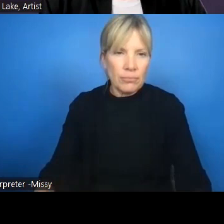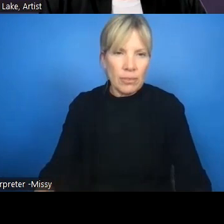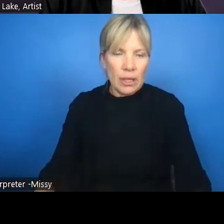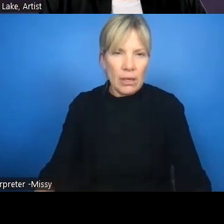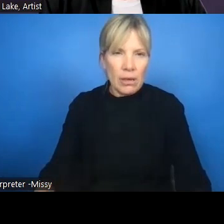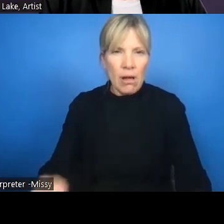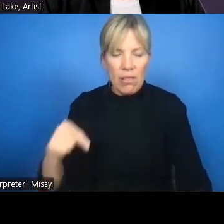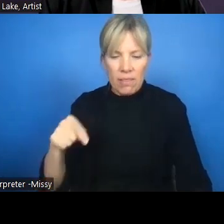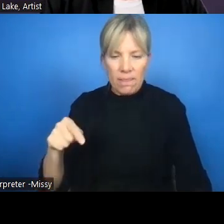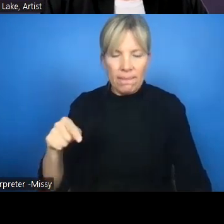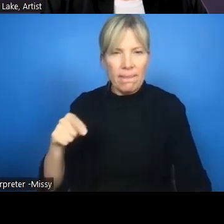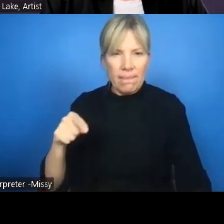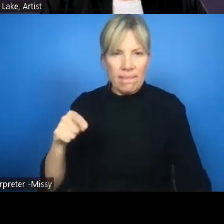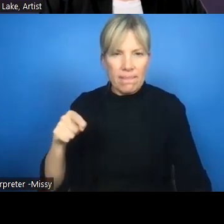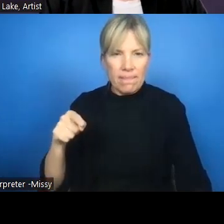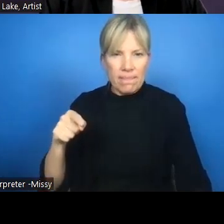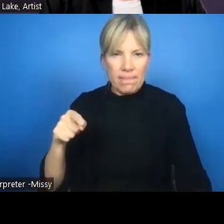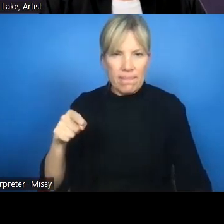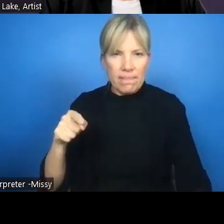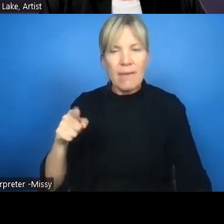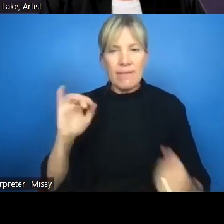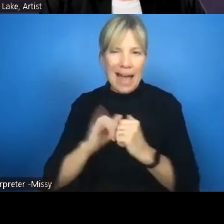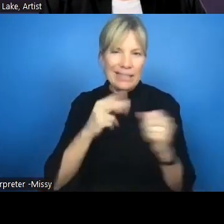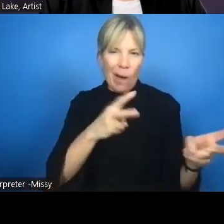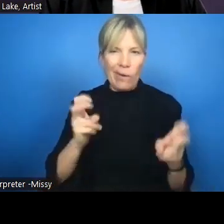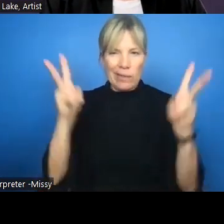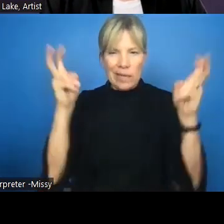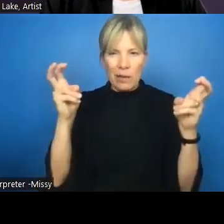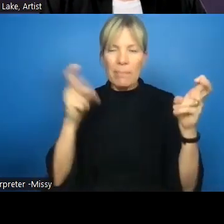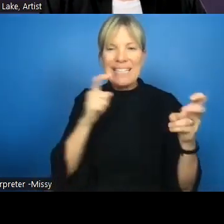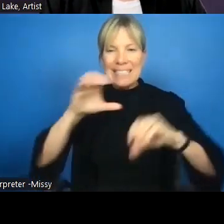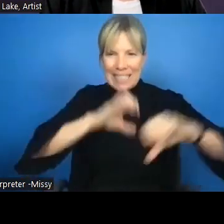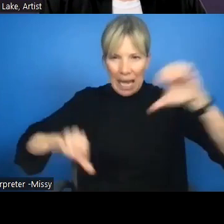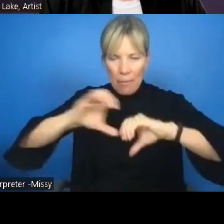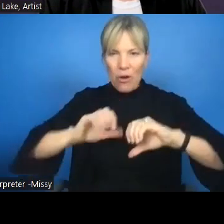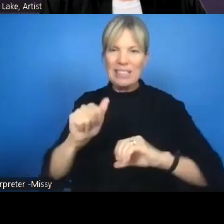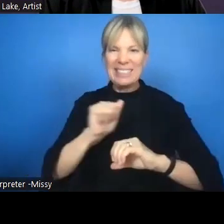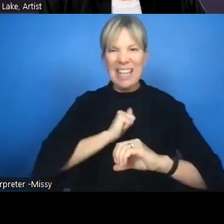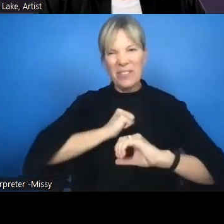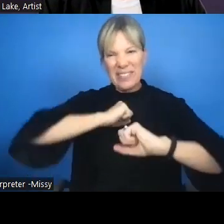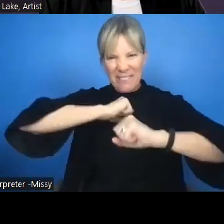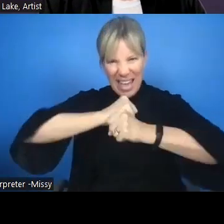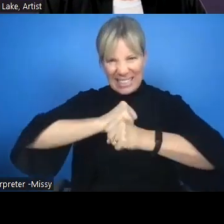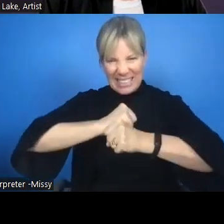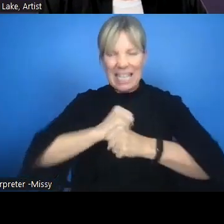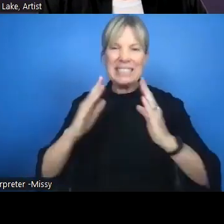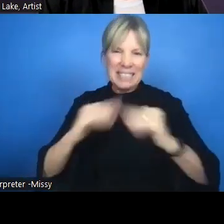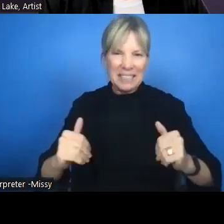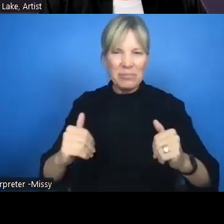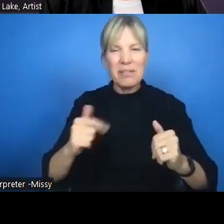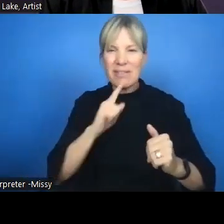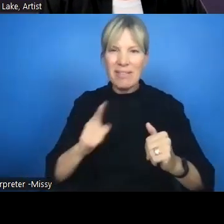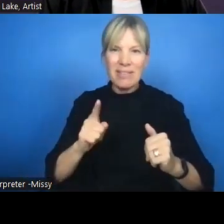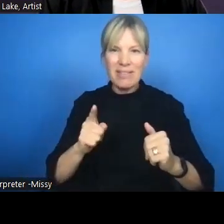this is how this title came. So it's a chemical self-defense the systems that a